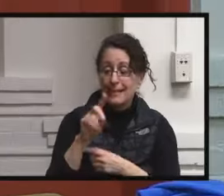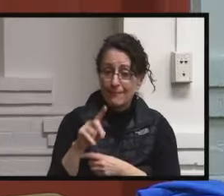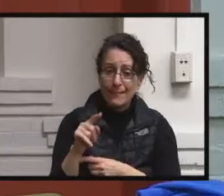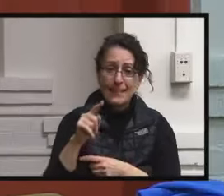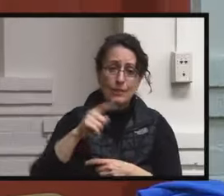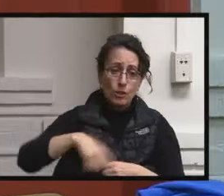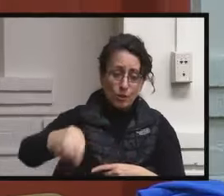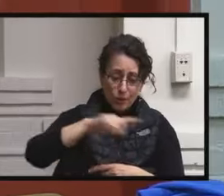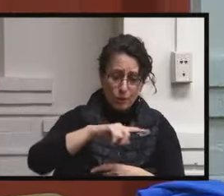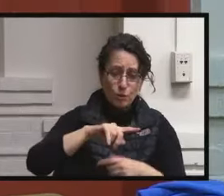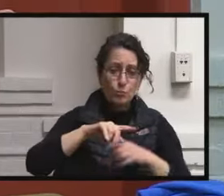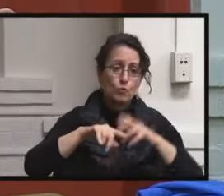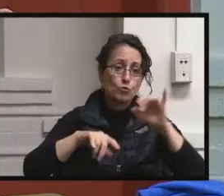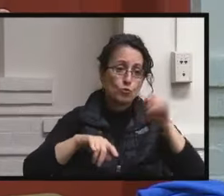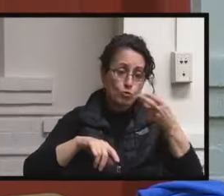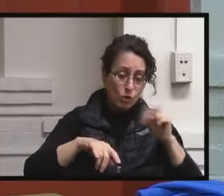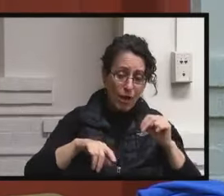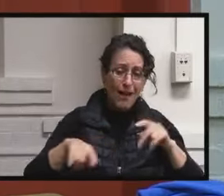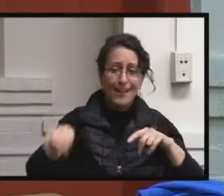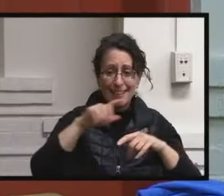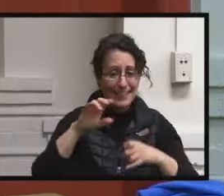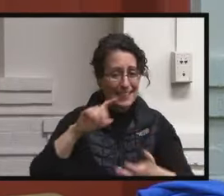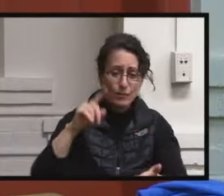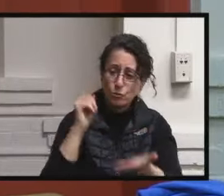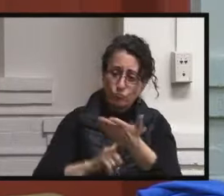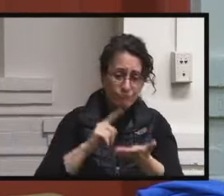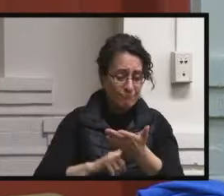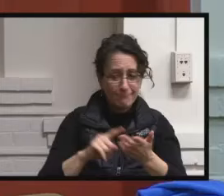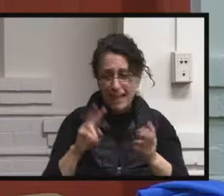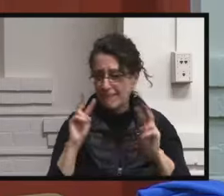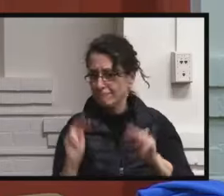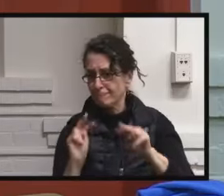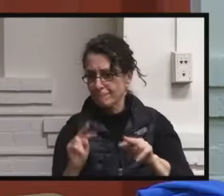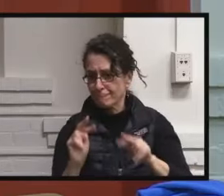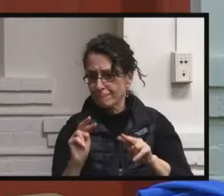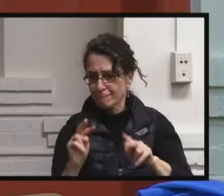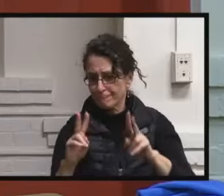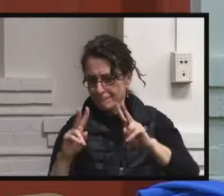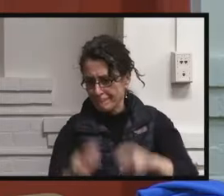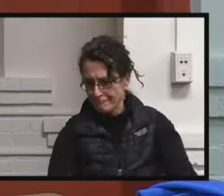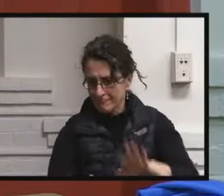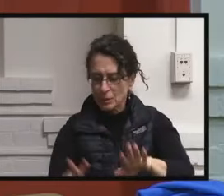as your alternate to be looking at during the course of the next year to see if we can actually